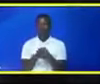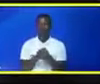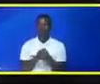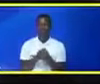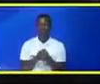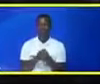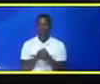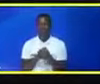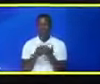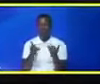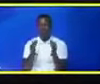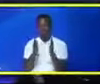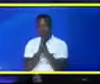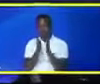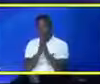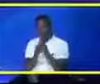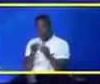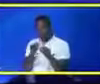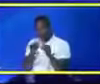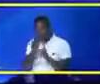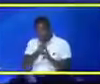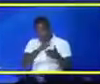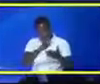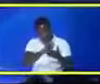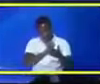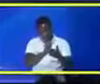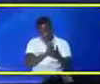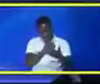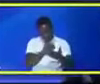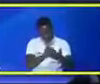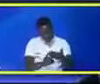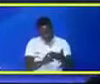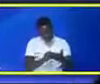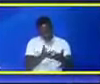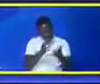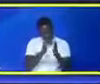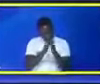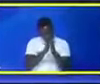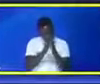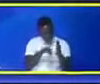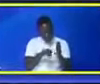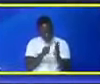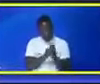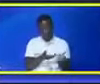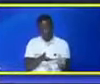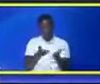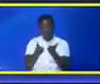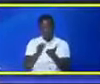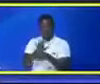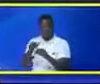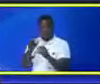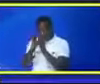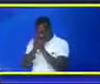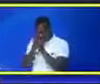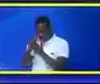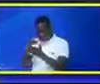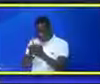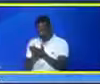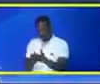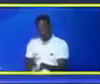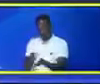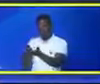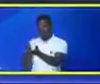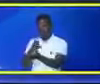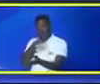Can we pray over the request now? Philippians chapter 4. Has everyone submitted their request? Who is yet to submit